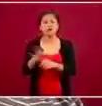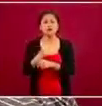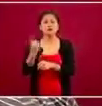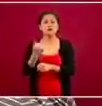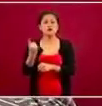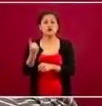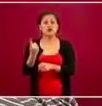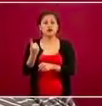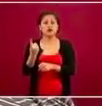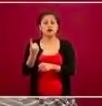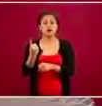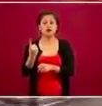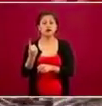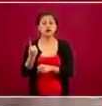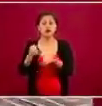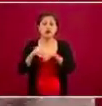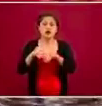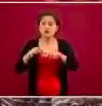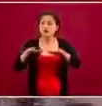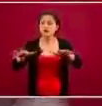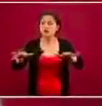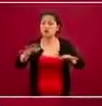because of the